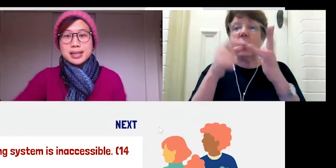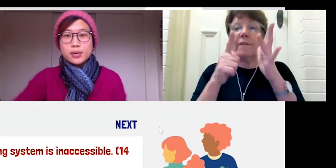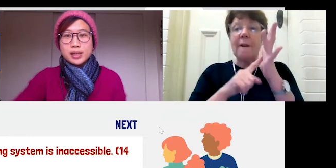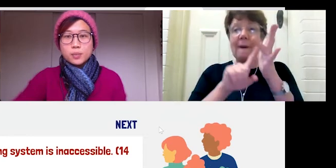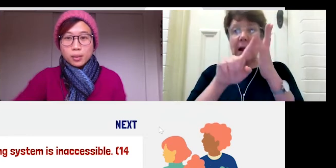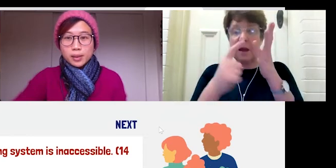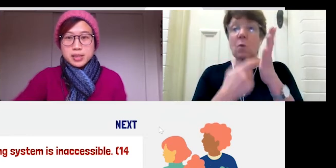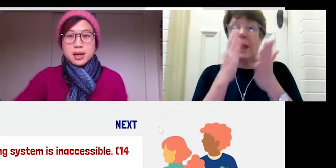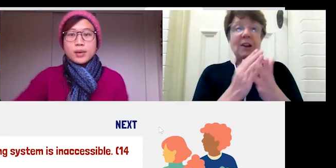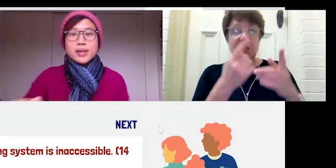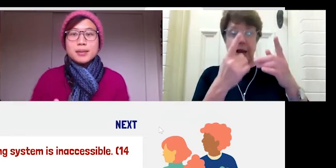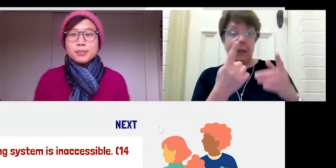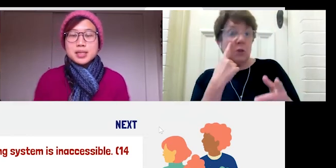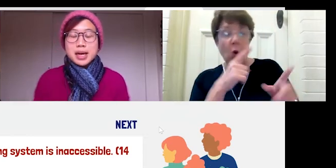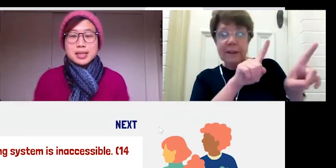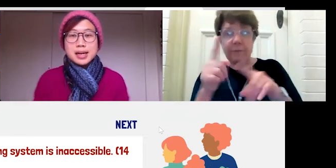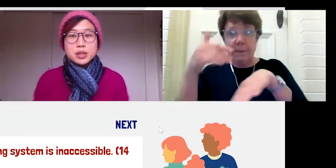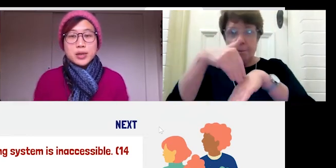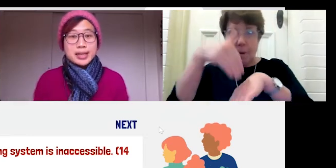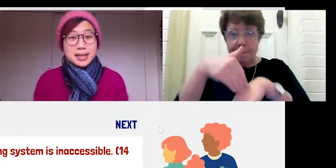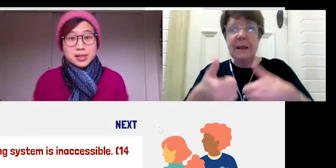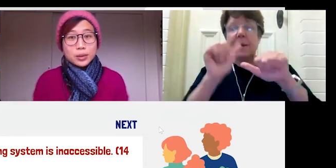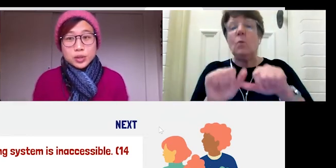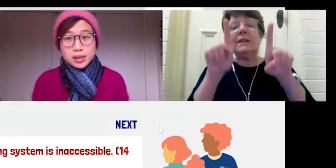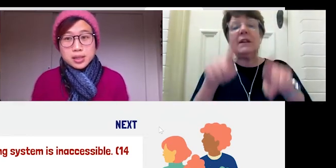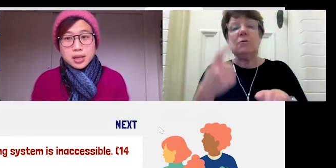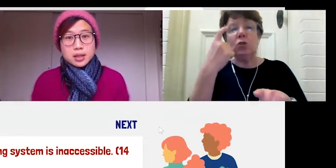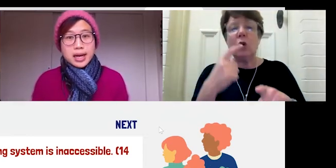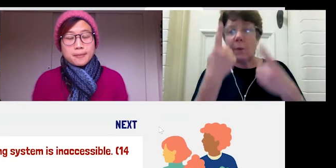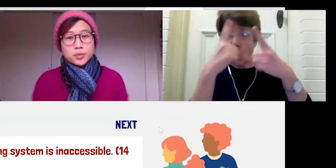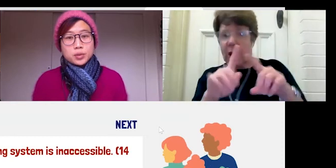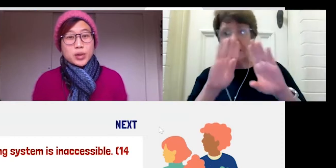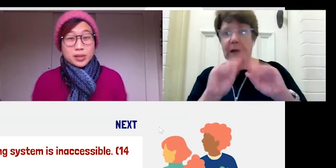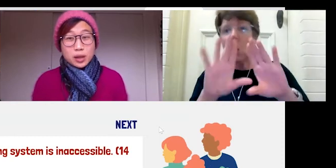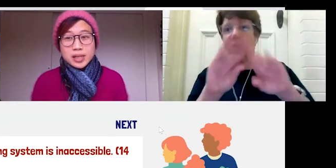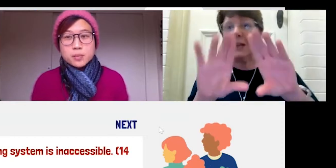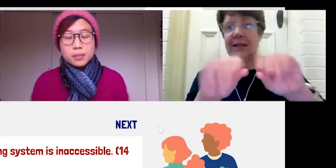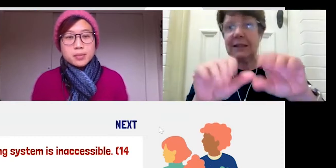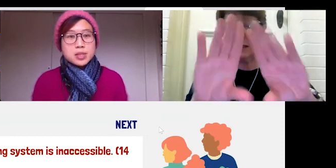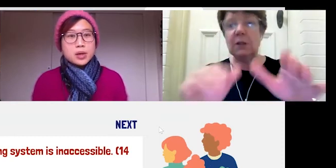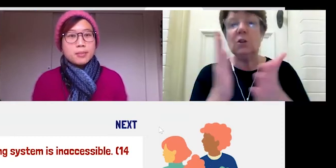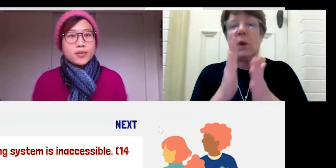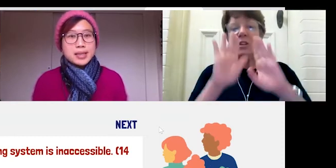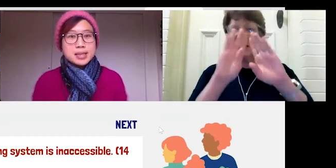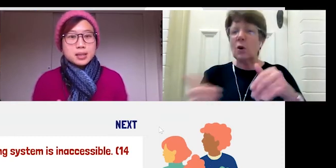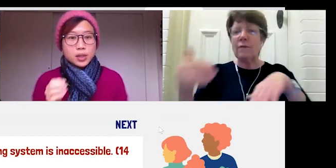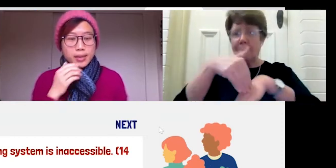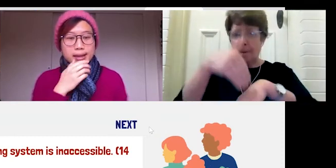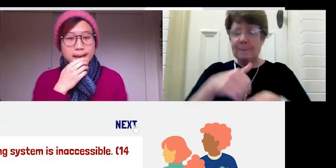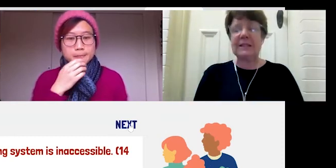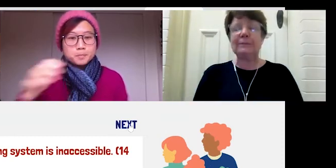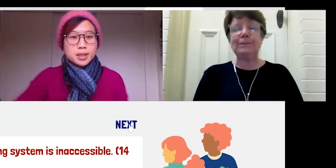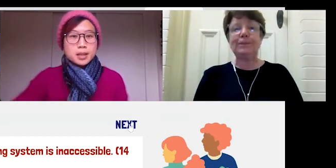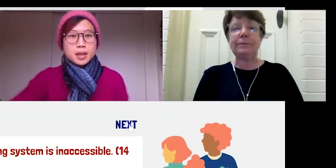identifying some of these problems, we've then started to try and test solutions to try and solve these problems. So Francis, do you